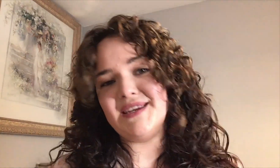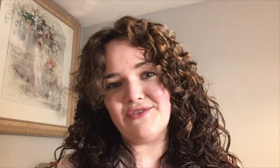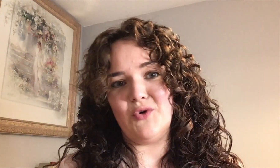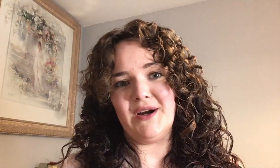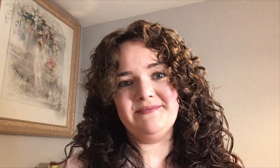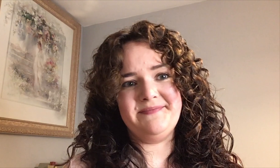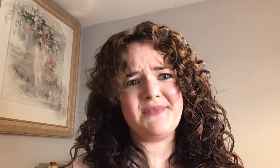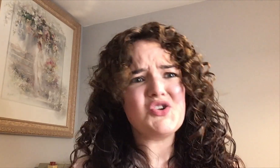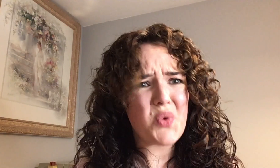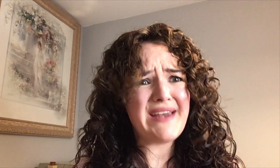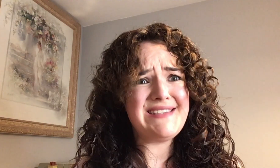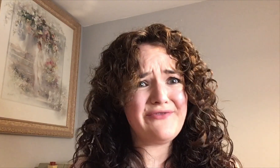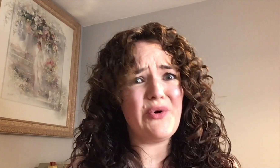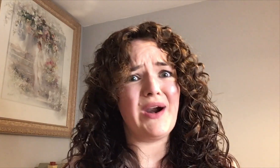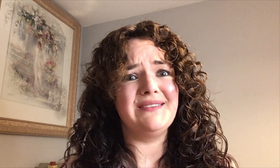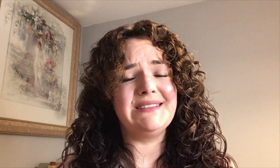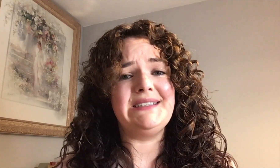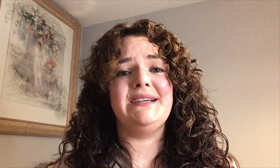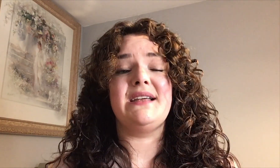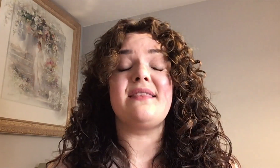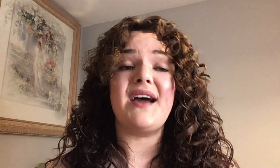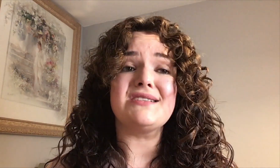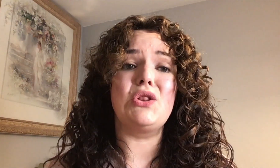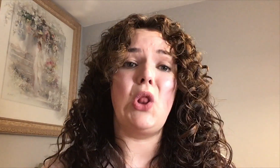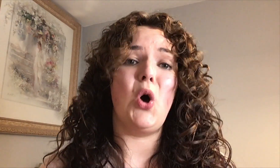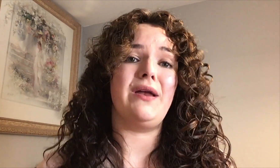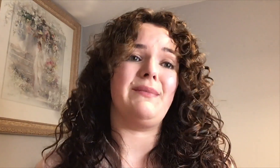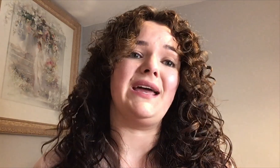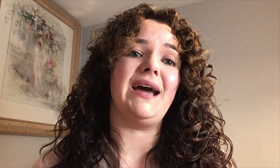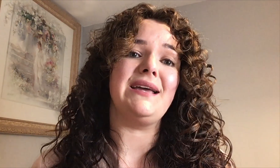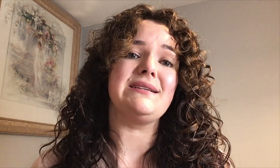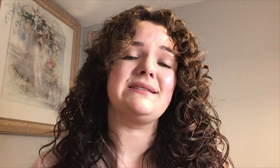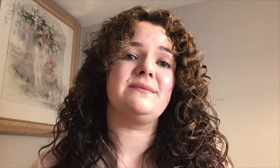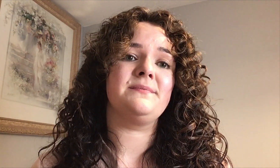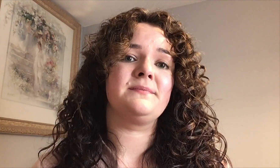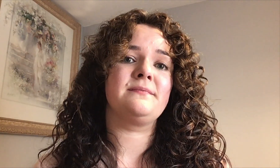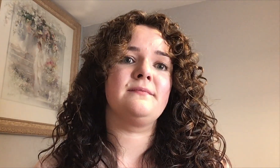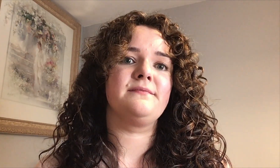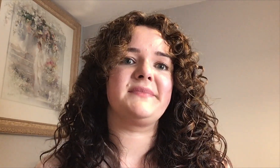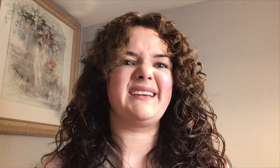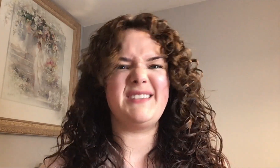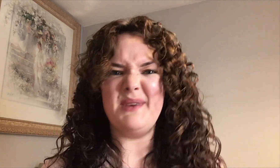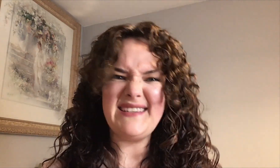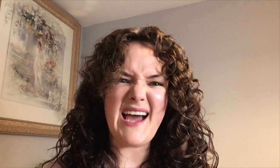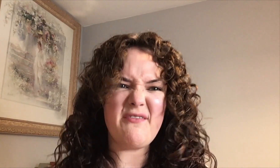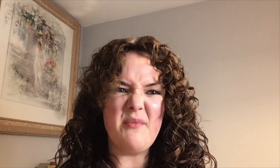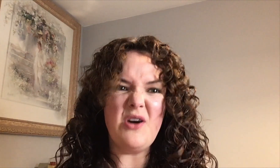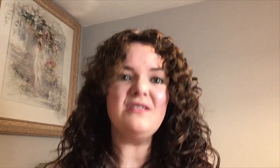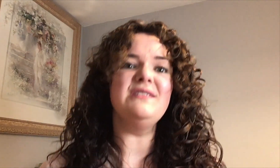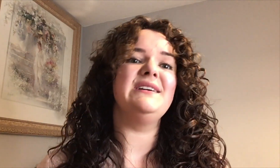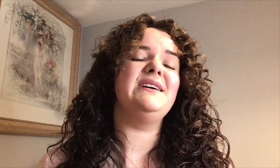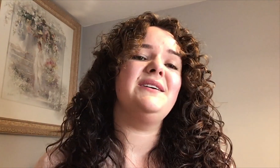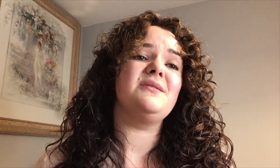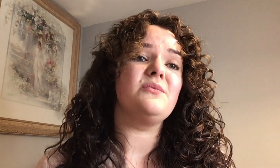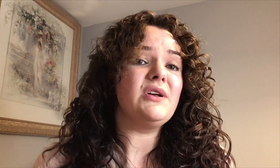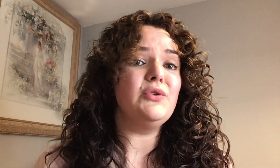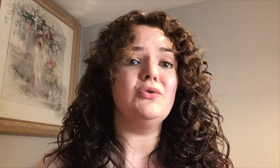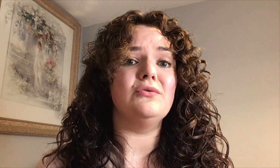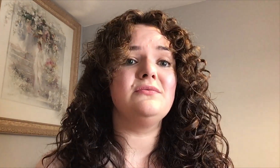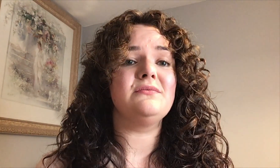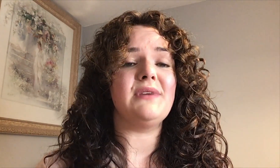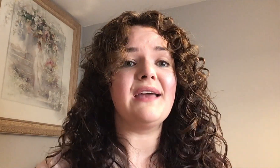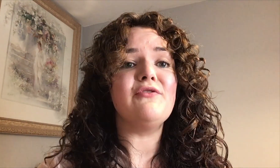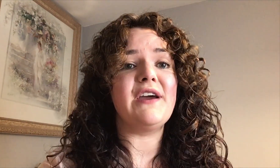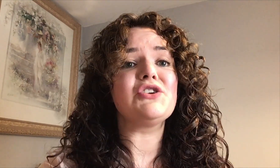There is 24. 24! That is a lot in my eyes. Do we need to have them all? Well,